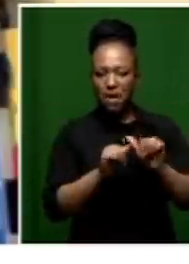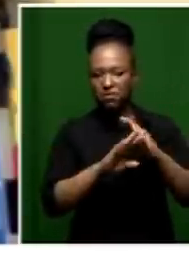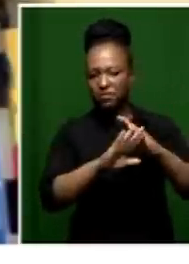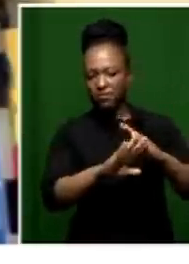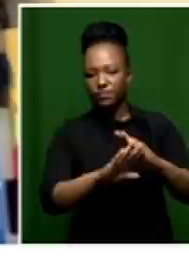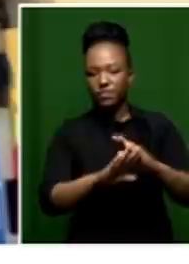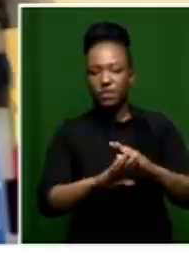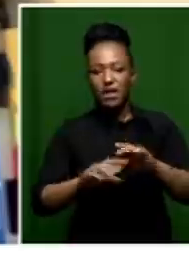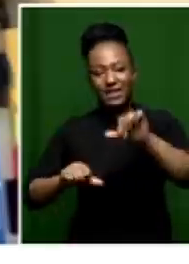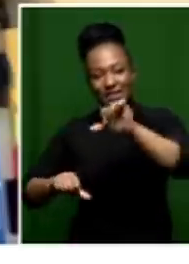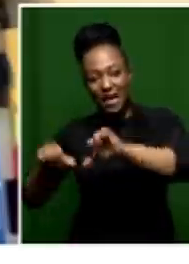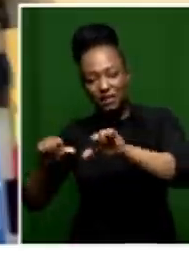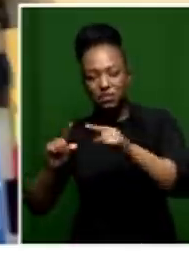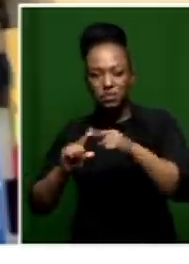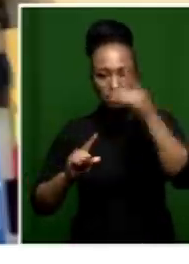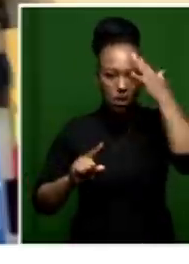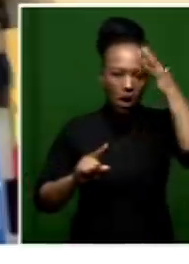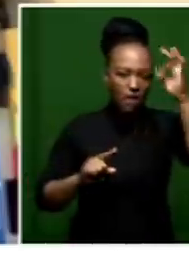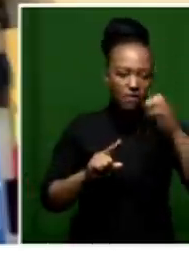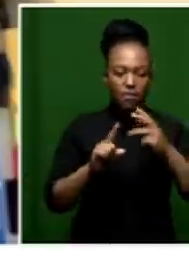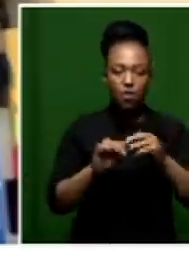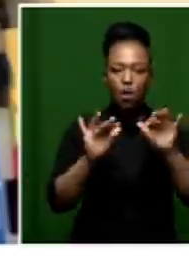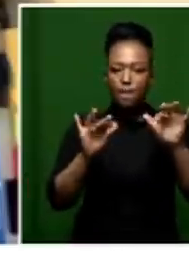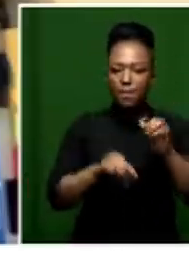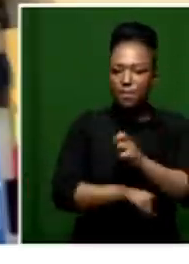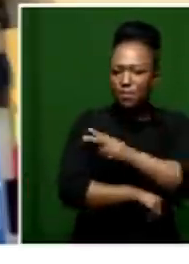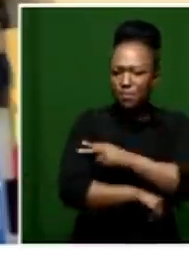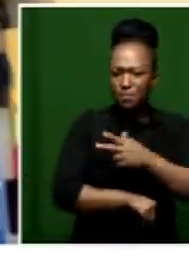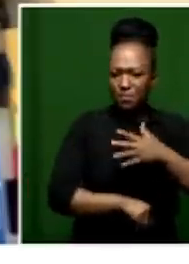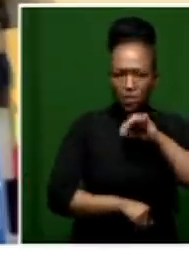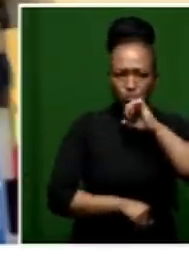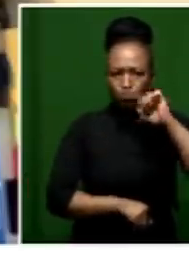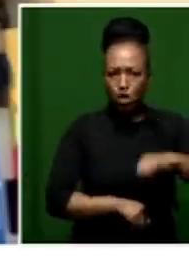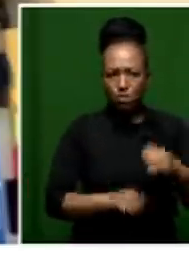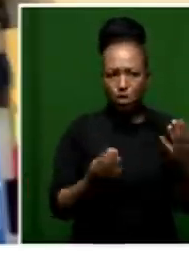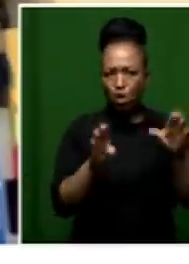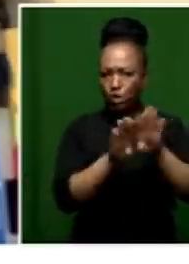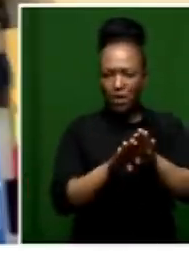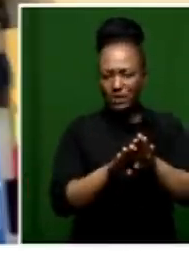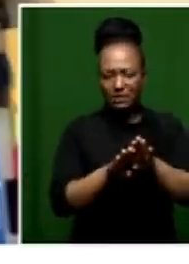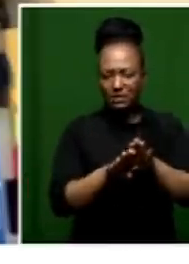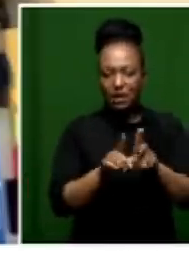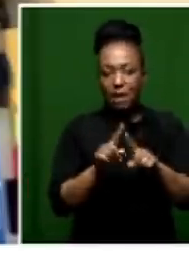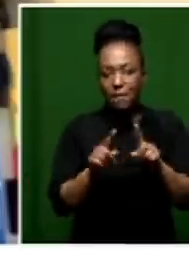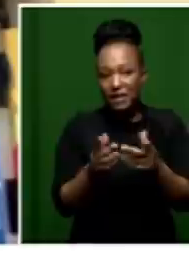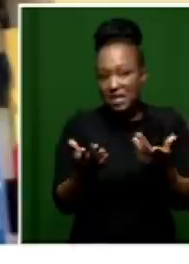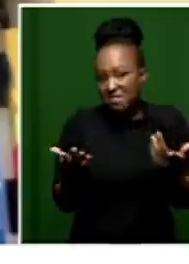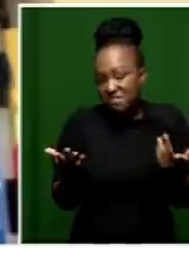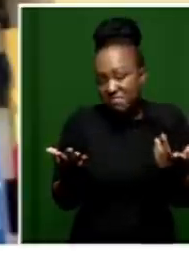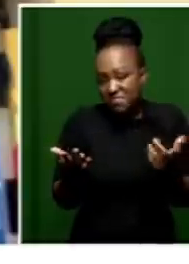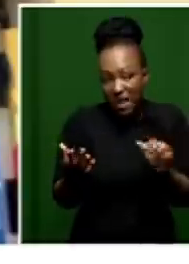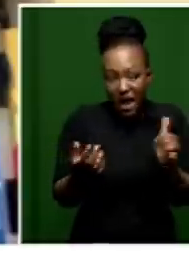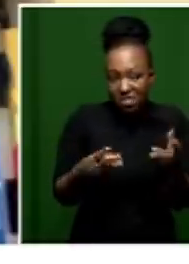neither scientists or government or public health officials, are fan of lockdowns. And it's only when there is no